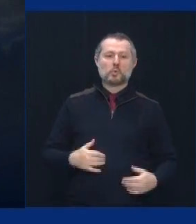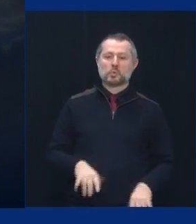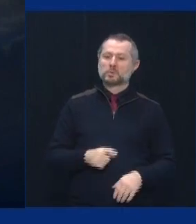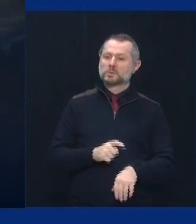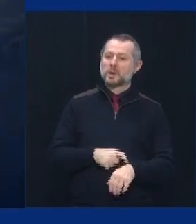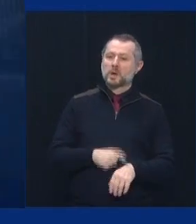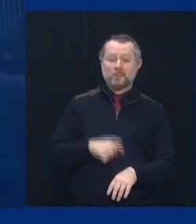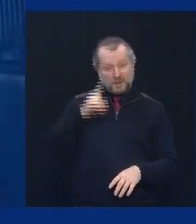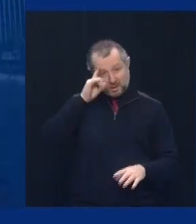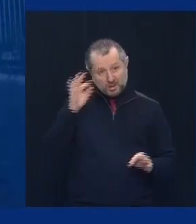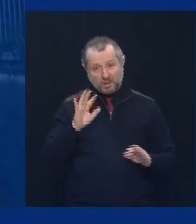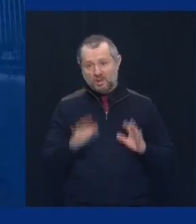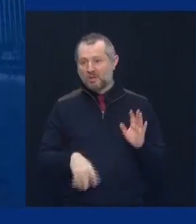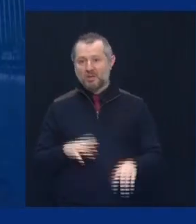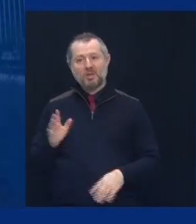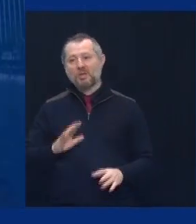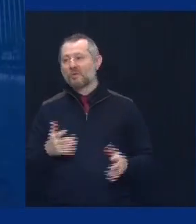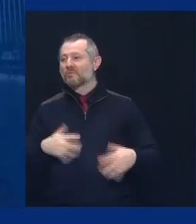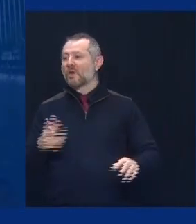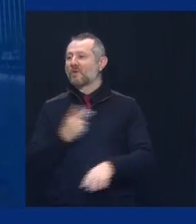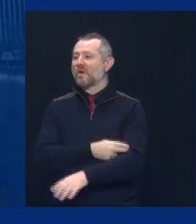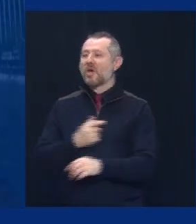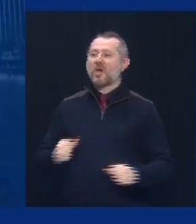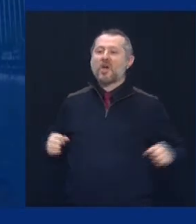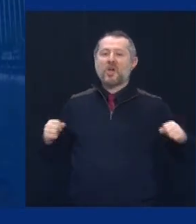the vaccine is here, everything is fine.